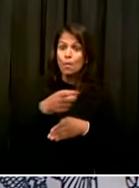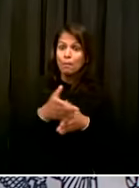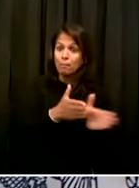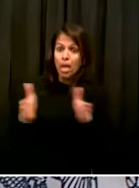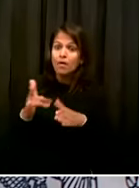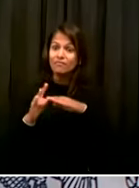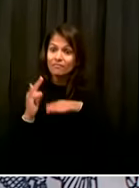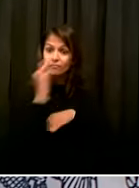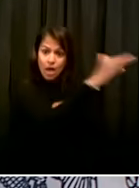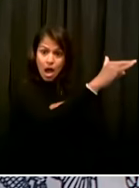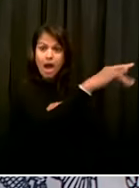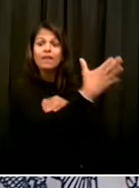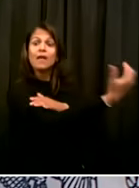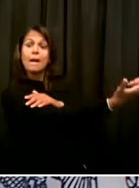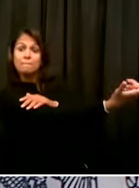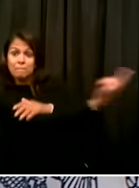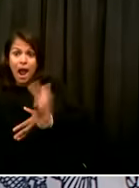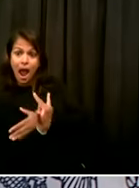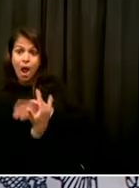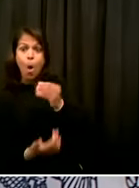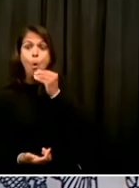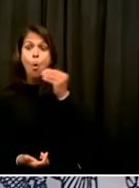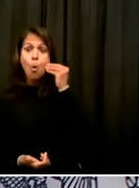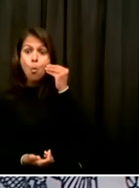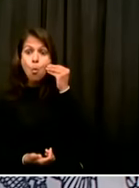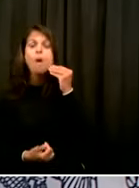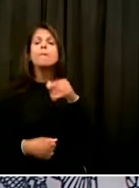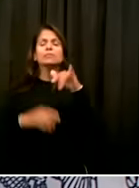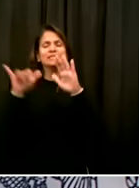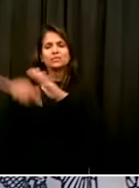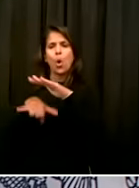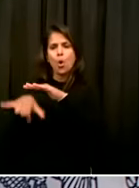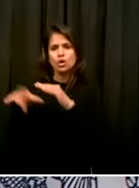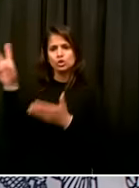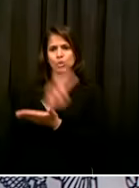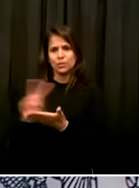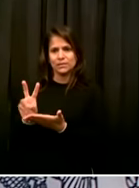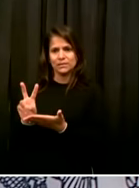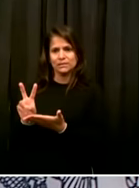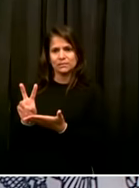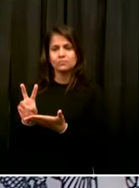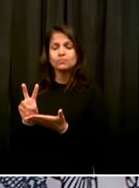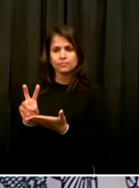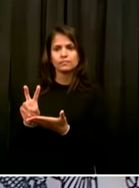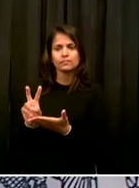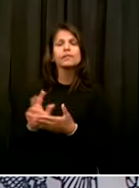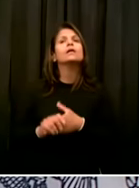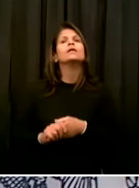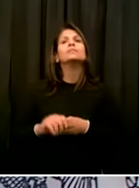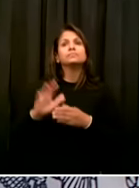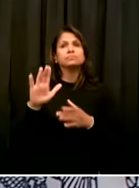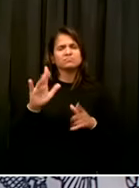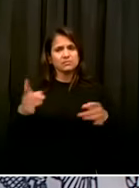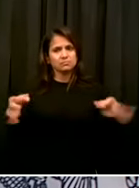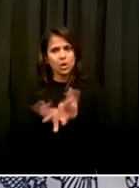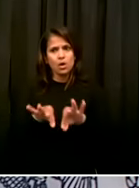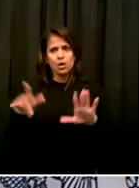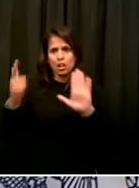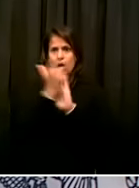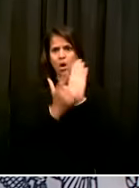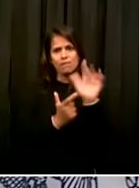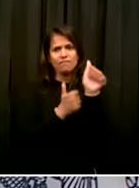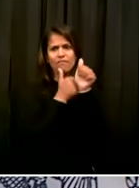office, as a lot of you know, has been doing extraordinary work to address this law, to make sure people know it is their